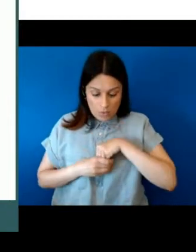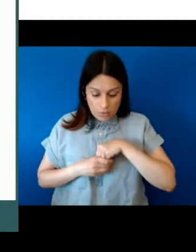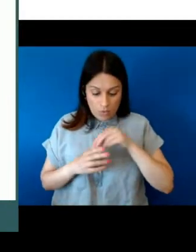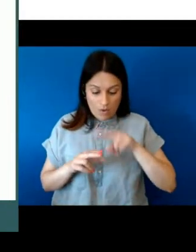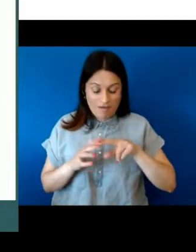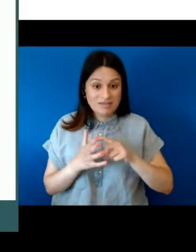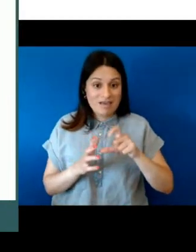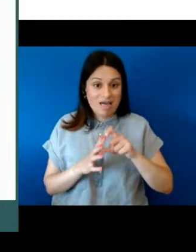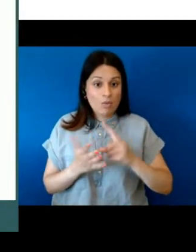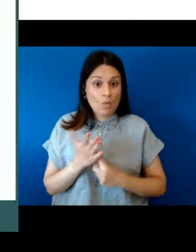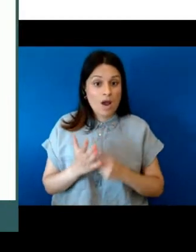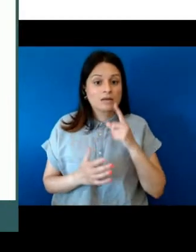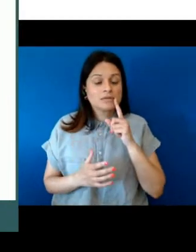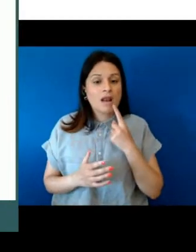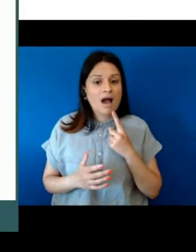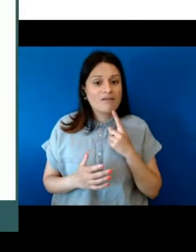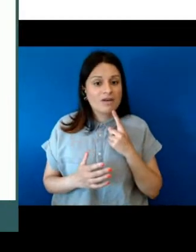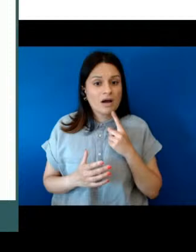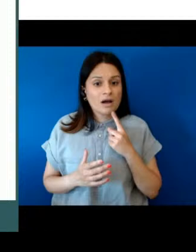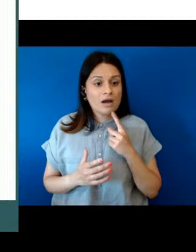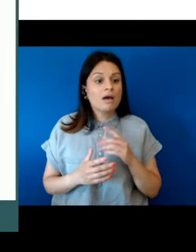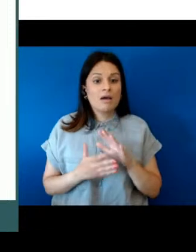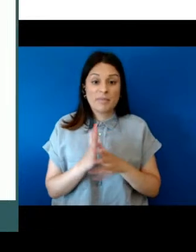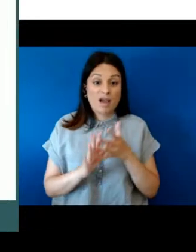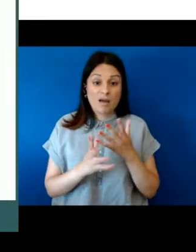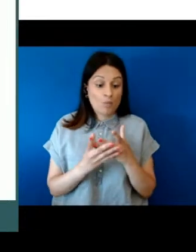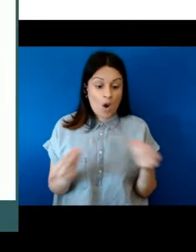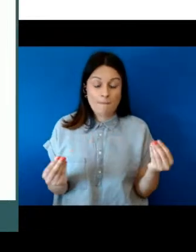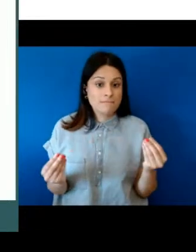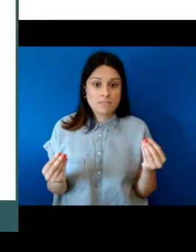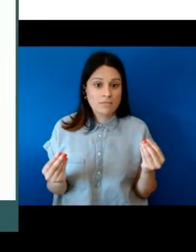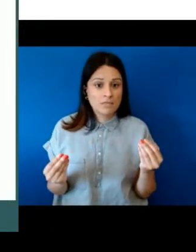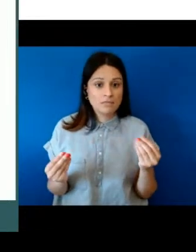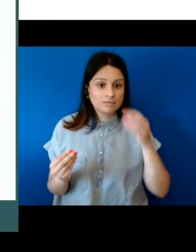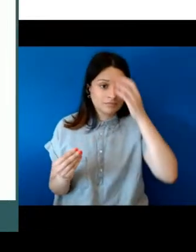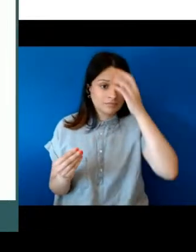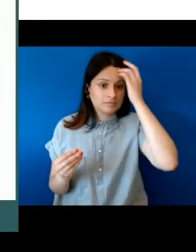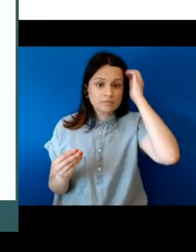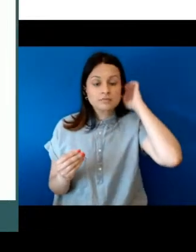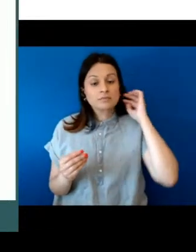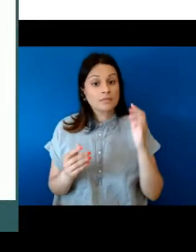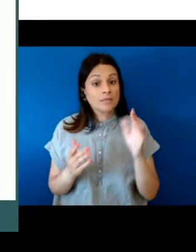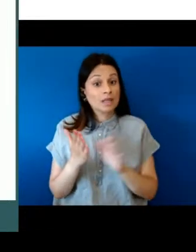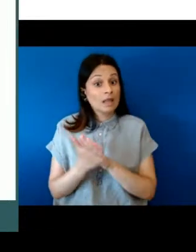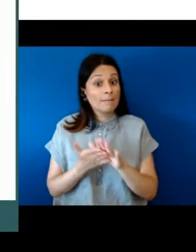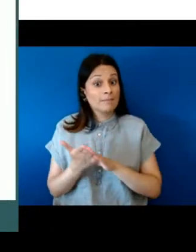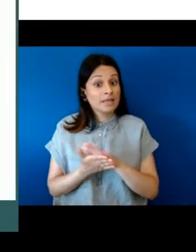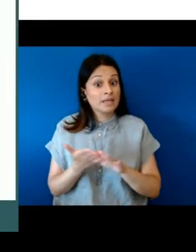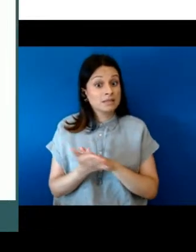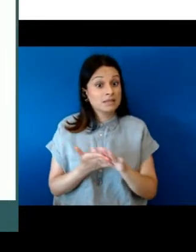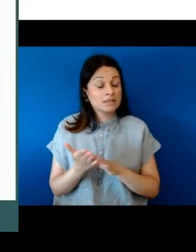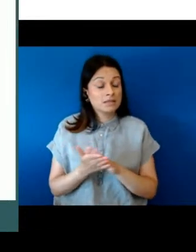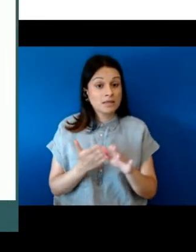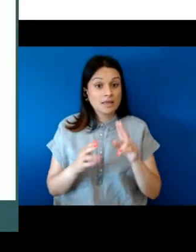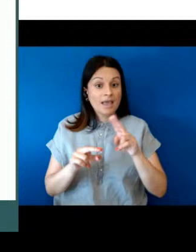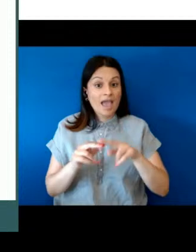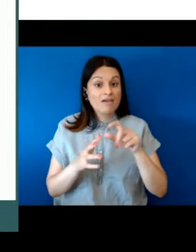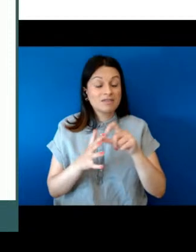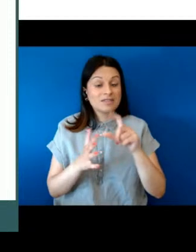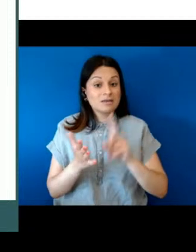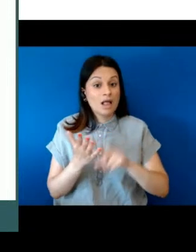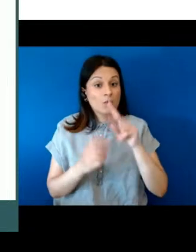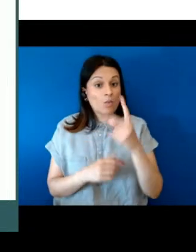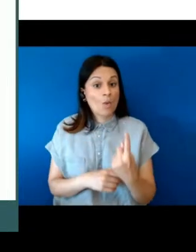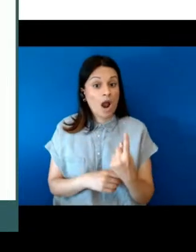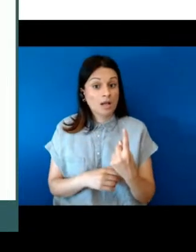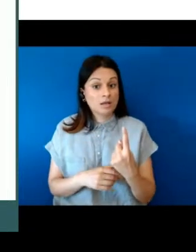saliva and neutralizes it. So it doesn't actually change the levels of FeLD1 that the cat produces,